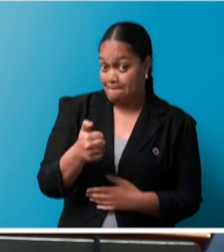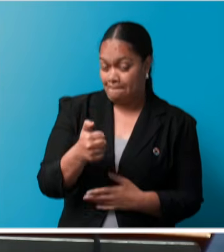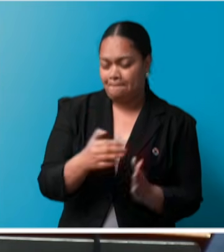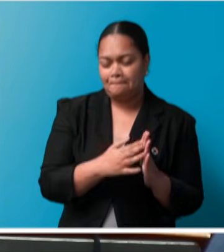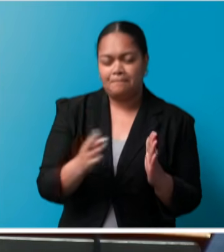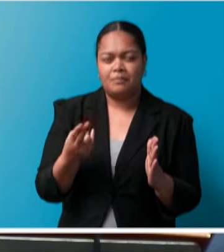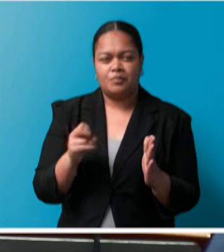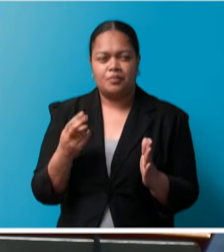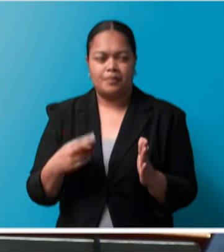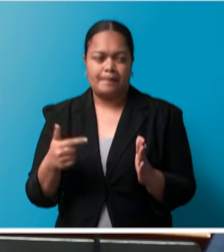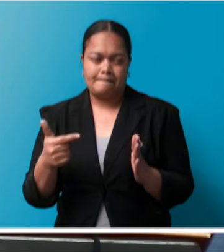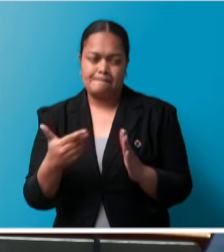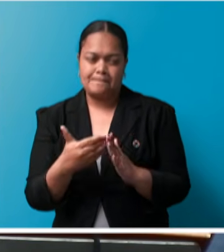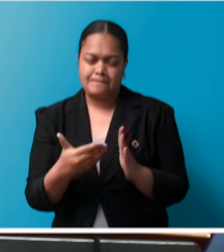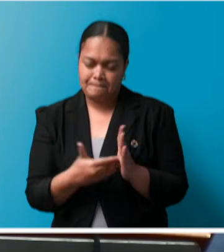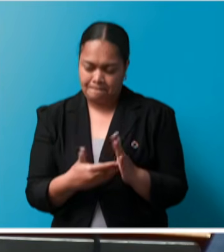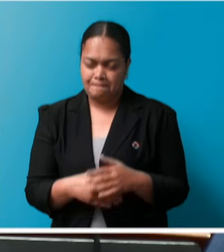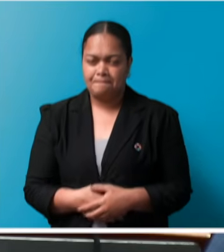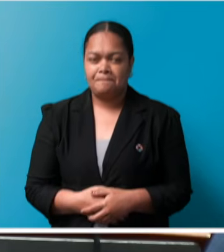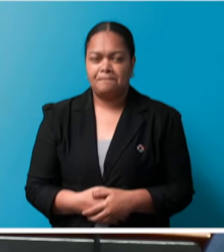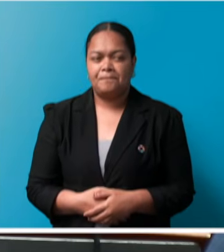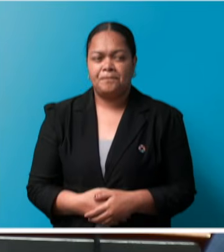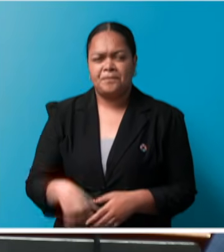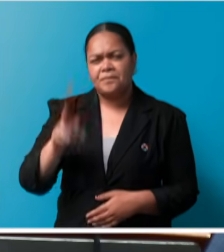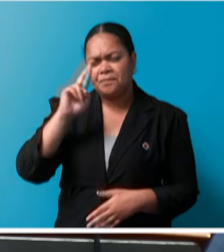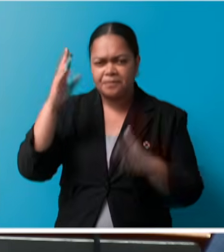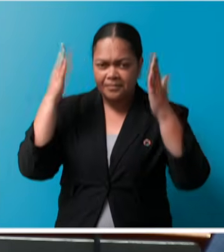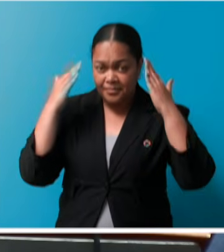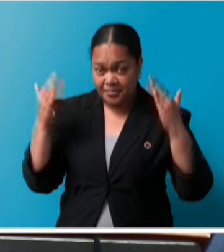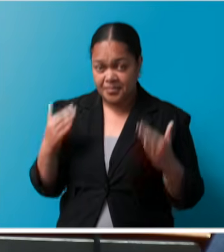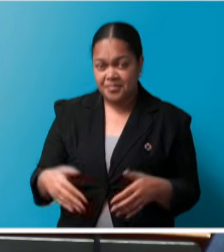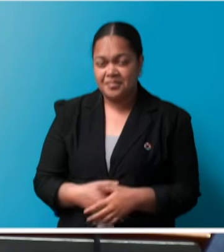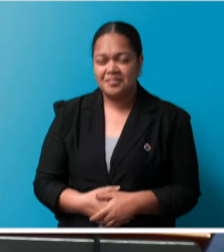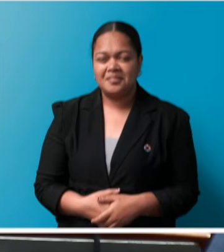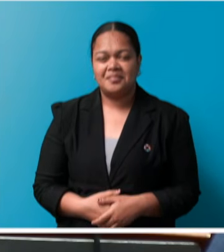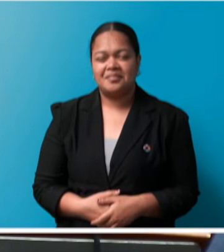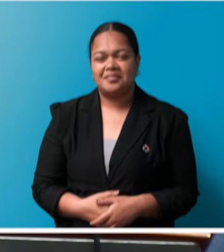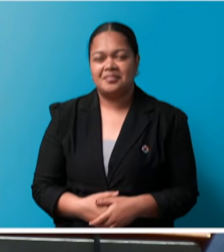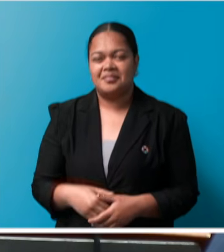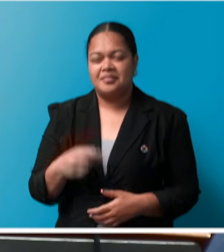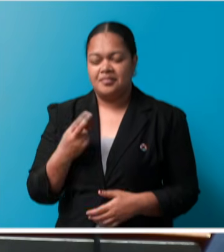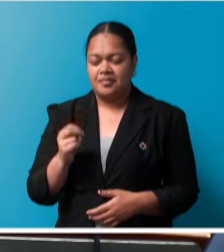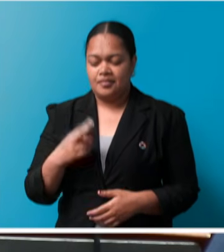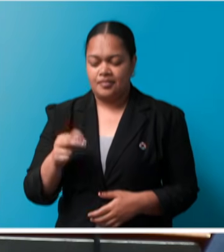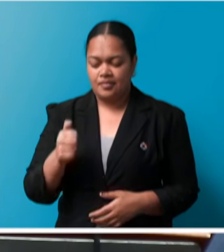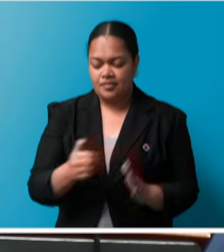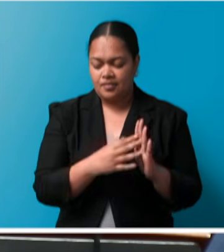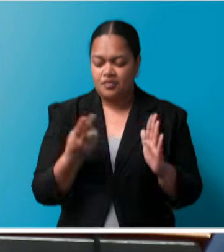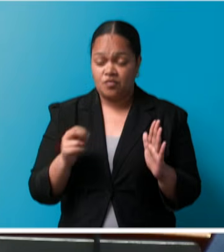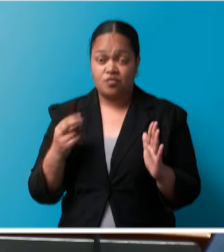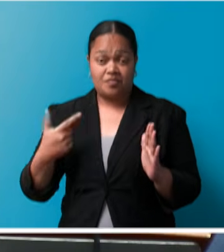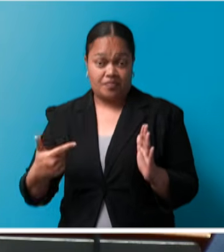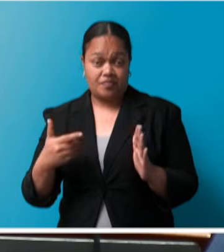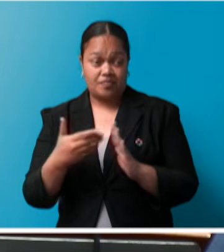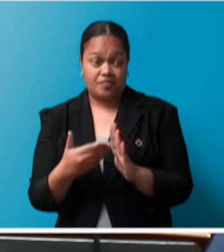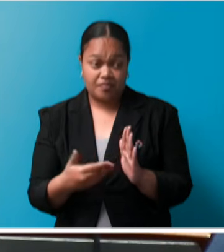2026-27 budget. Mr. Speaker, the 2026-27 budget